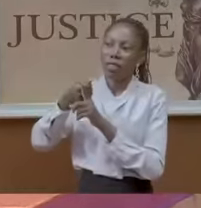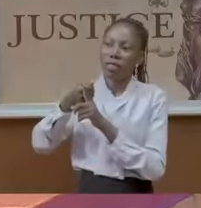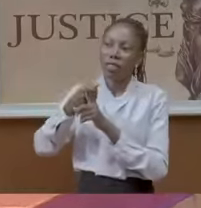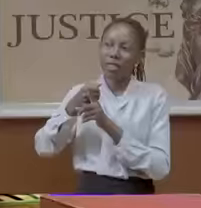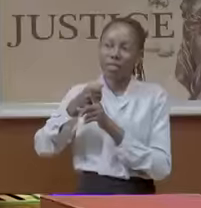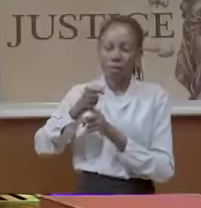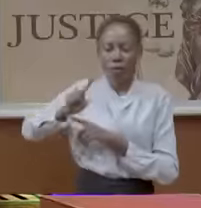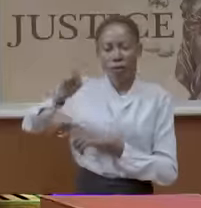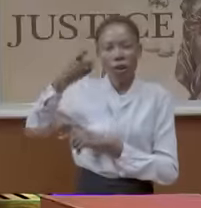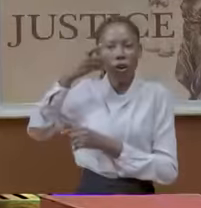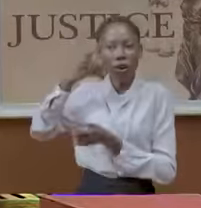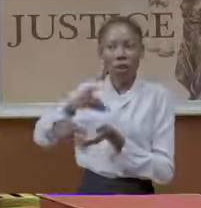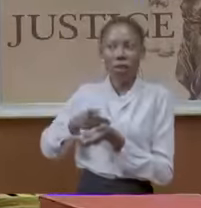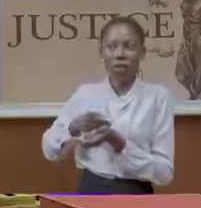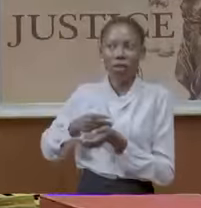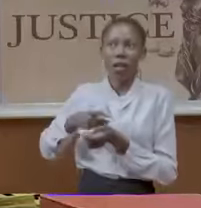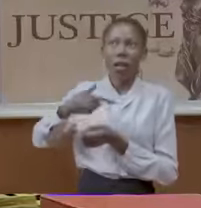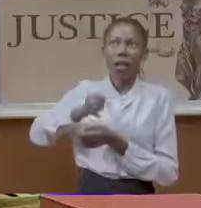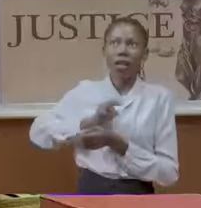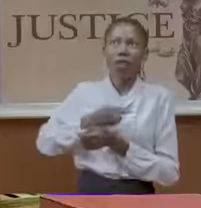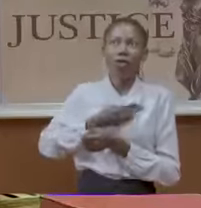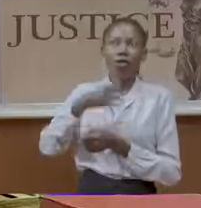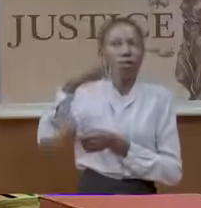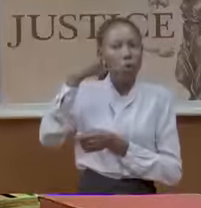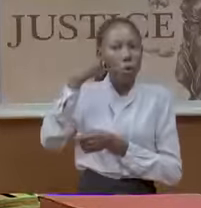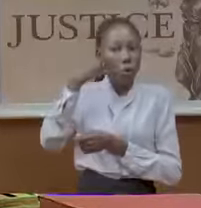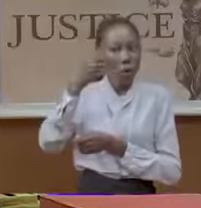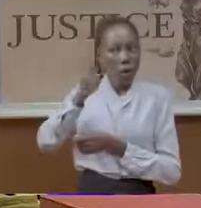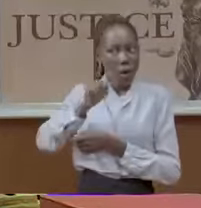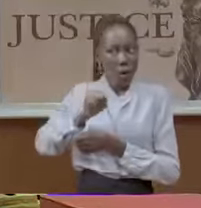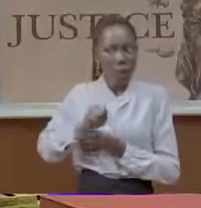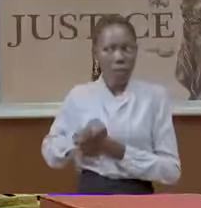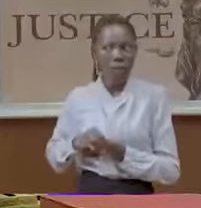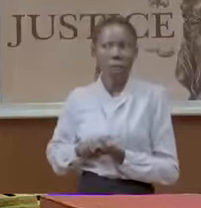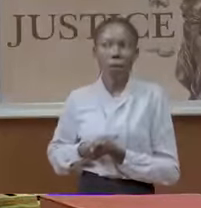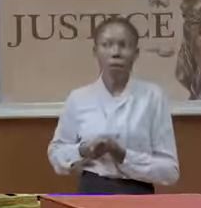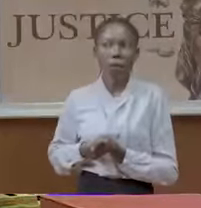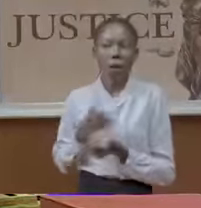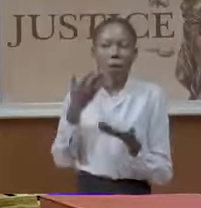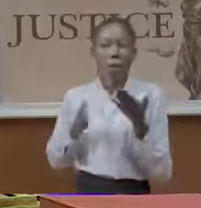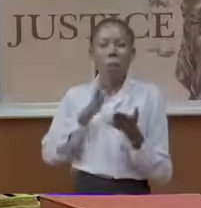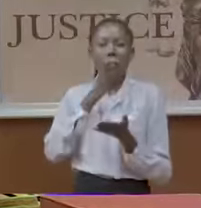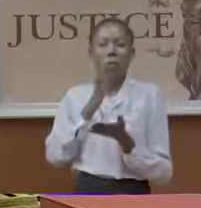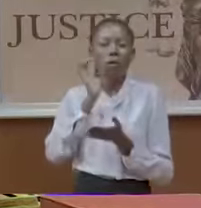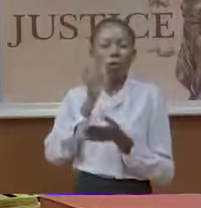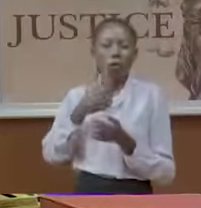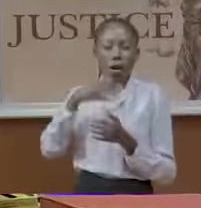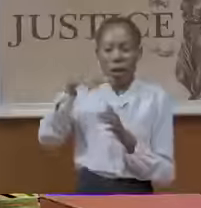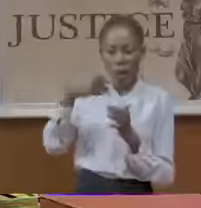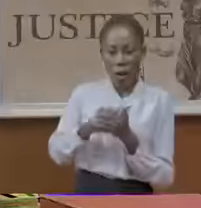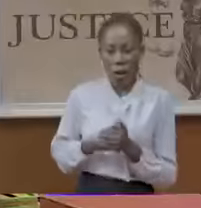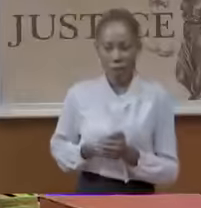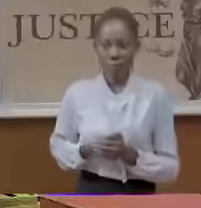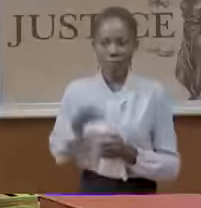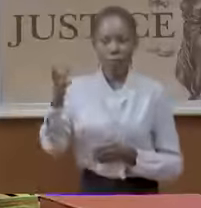my first daughter told me, I said, Daddy, let's call him. I said, he knows my number. We imagine she would have gotten to where she's going.